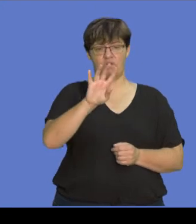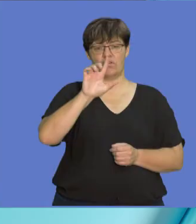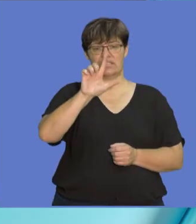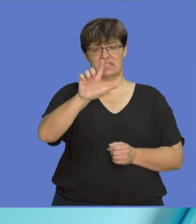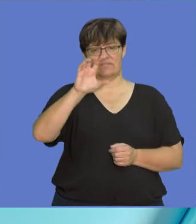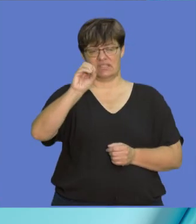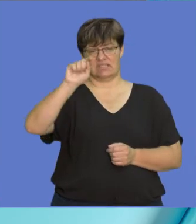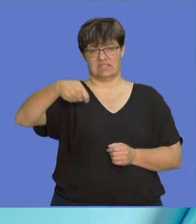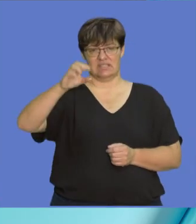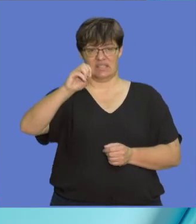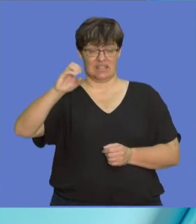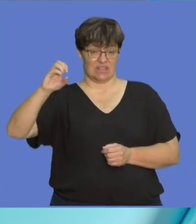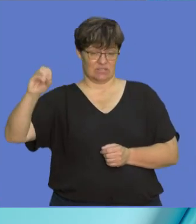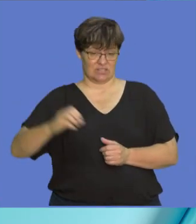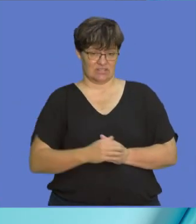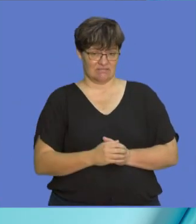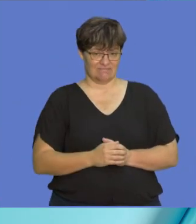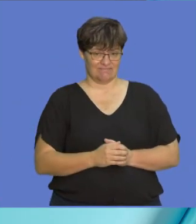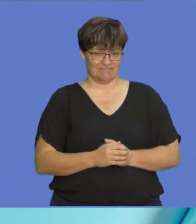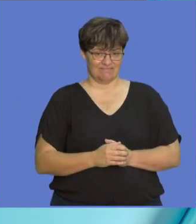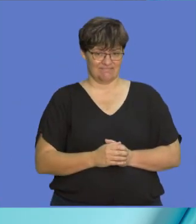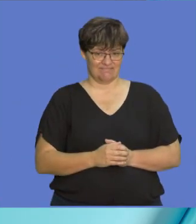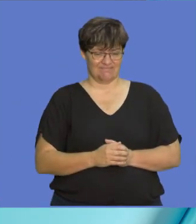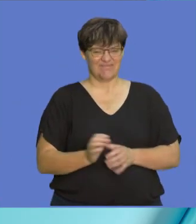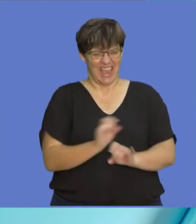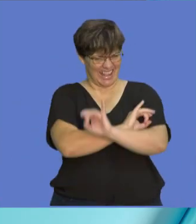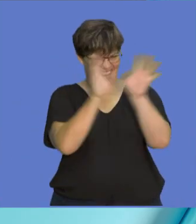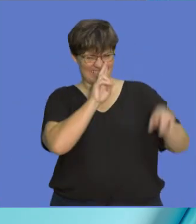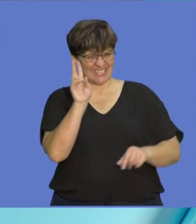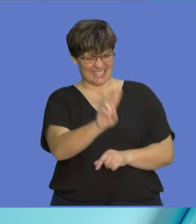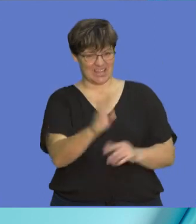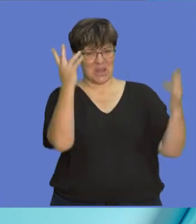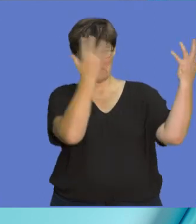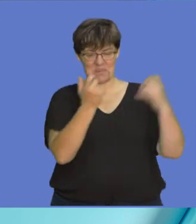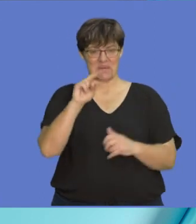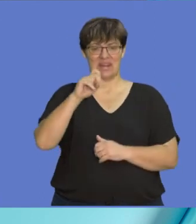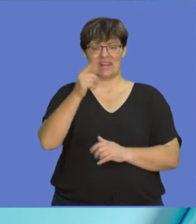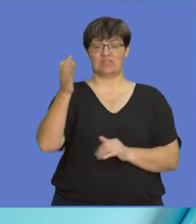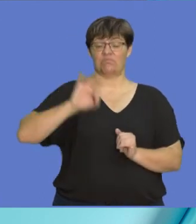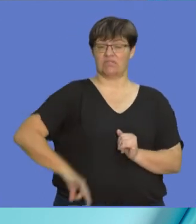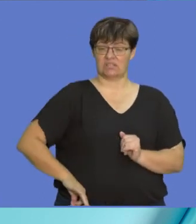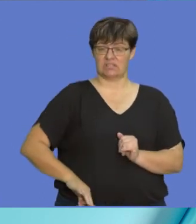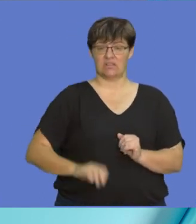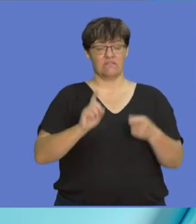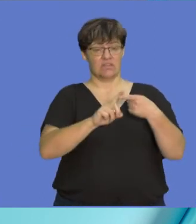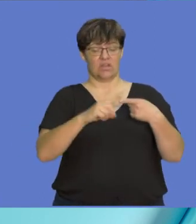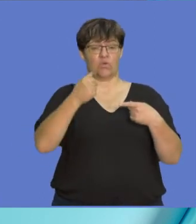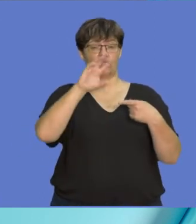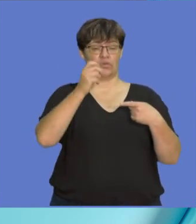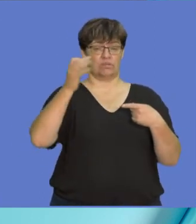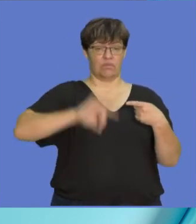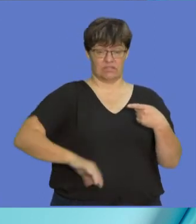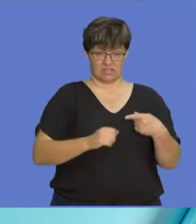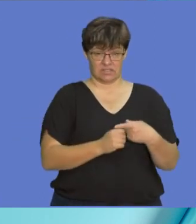470,000. Okay, so clearly you can see, in order to calculate your net profit, firstly gross profit. Once you have